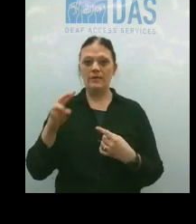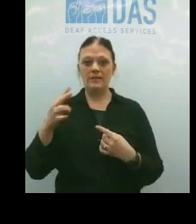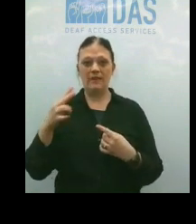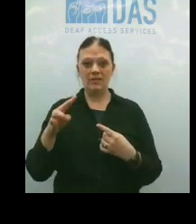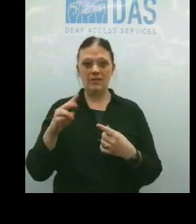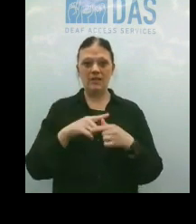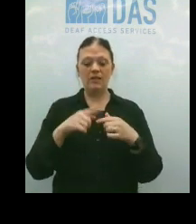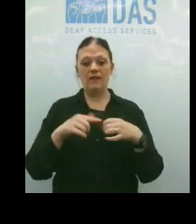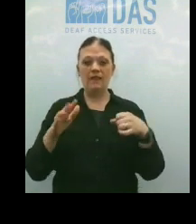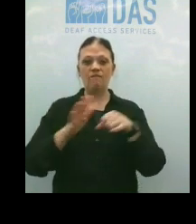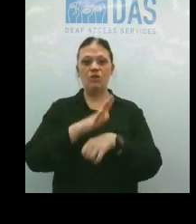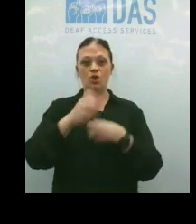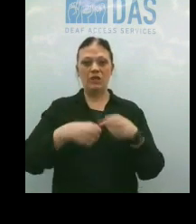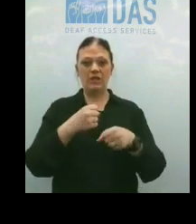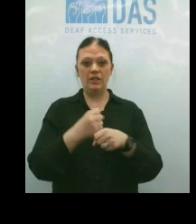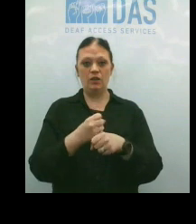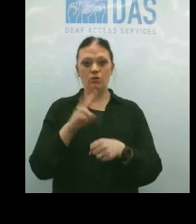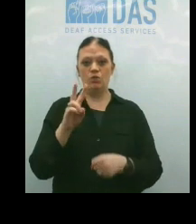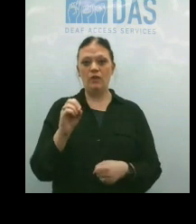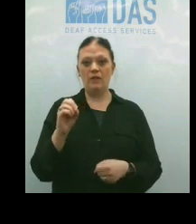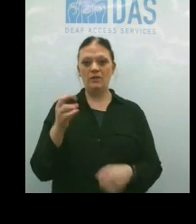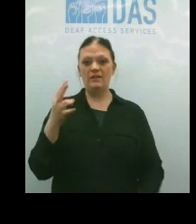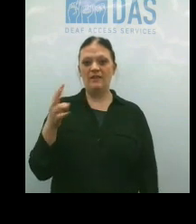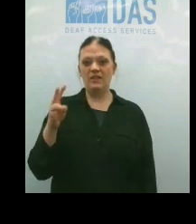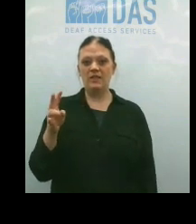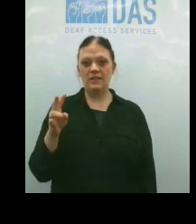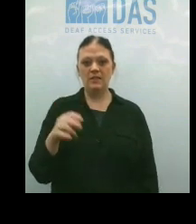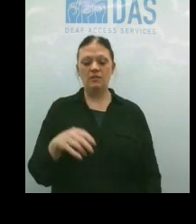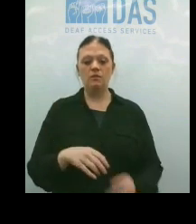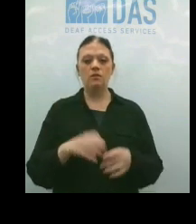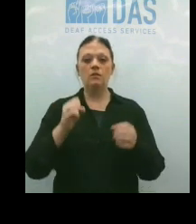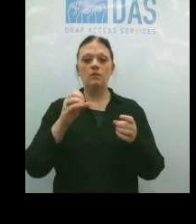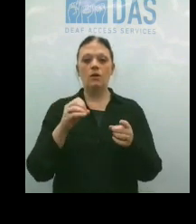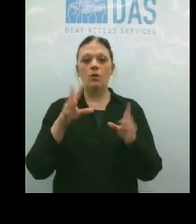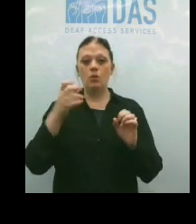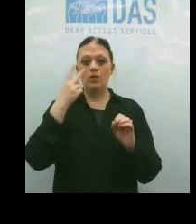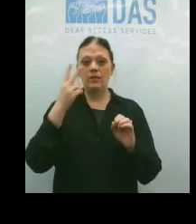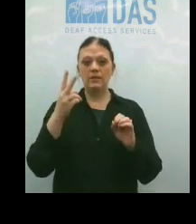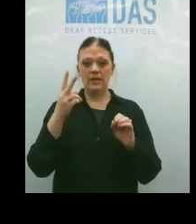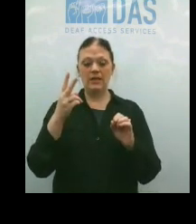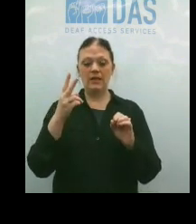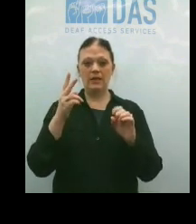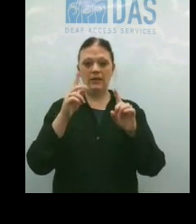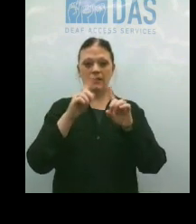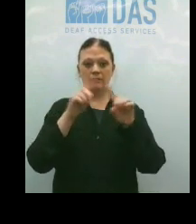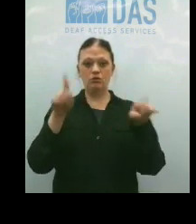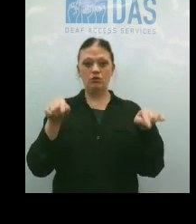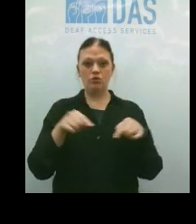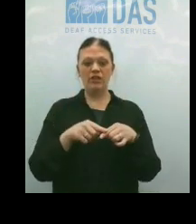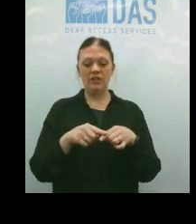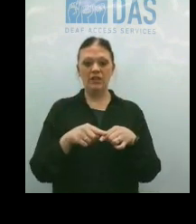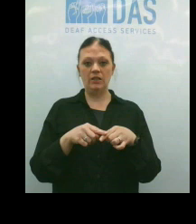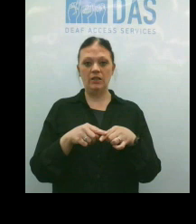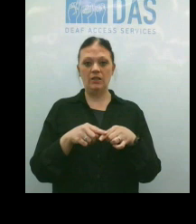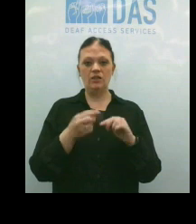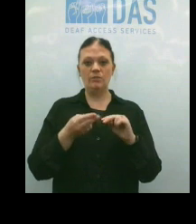year's data dating back to 2017. So as you can see on the screen, while there's been an uptick from last